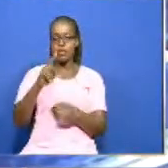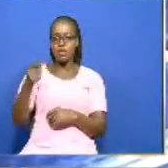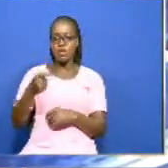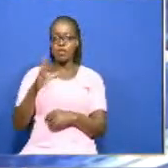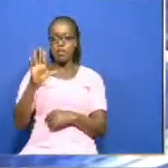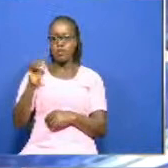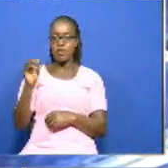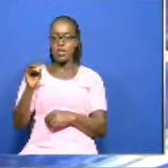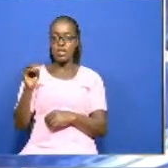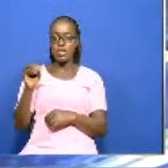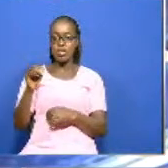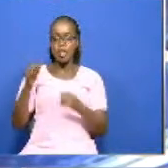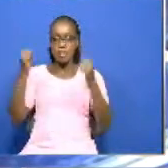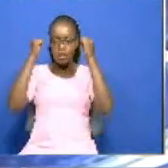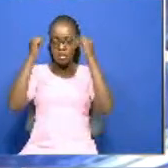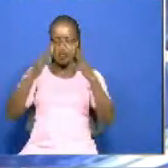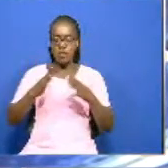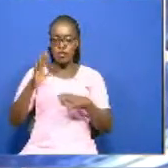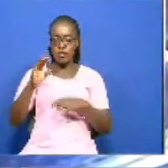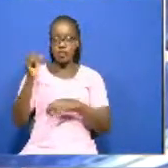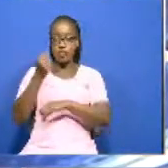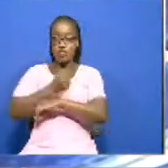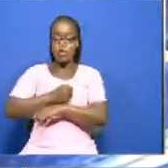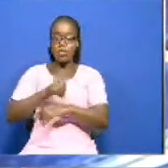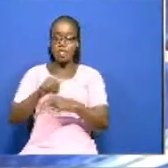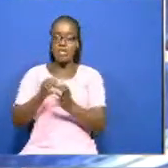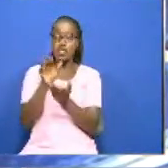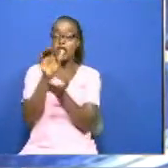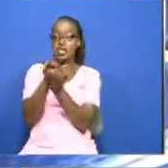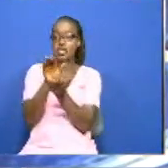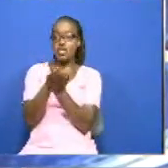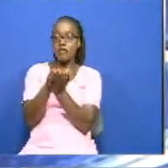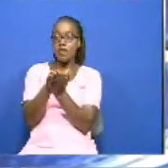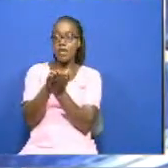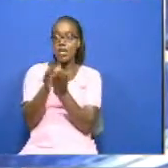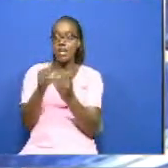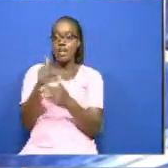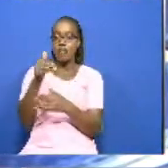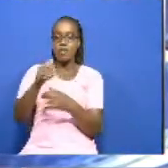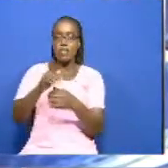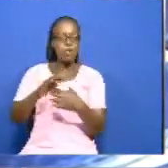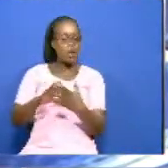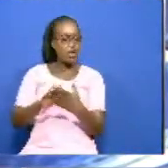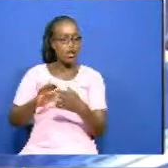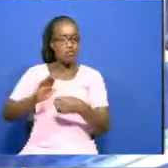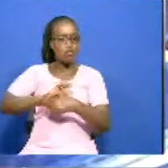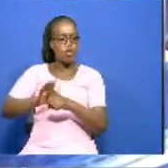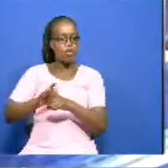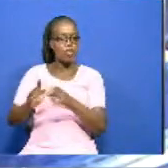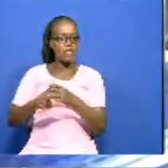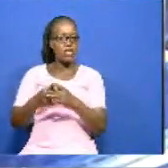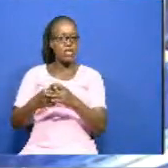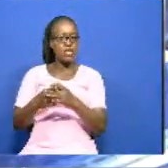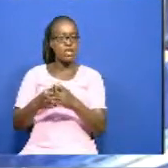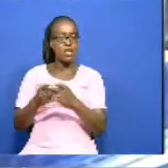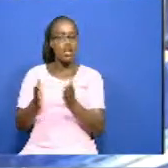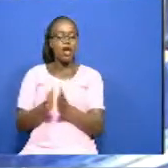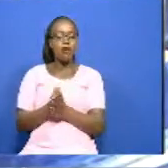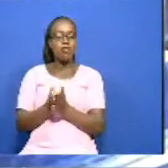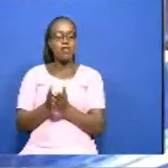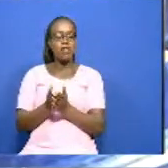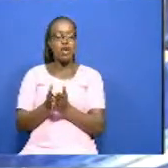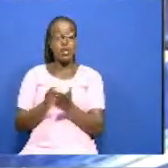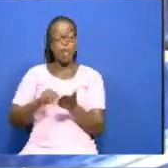2,500 pupils from 40 schools in Tana River following the start of the pandemic. Now, the accelerated learning program entailed